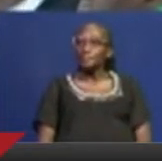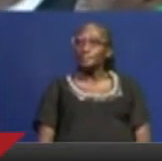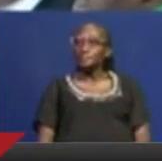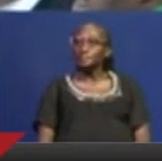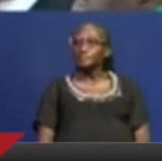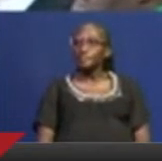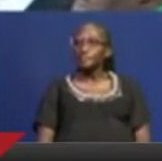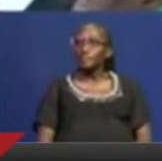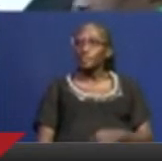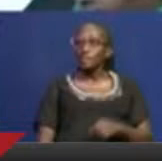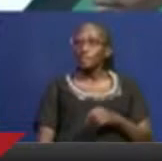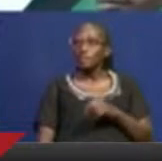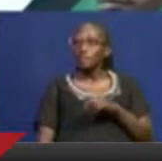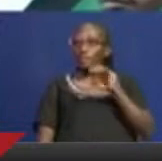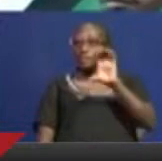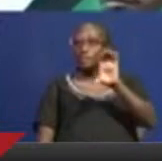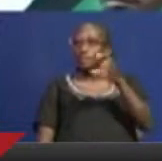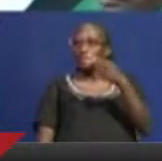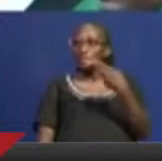Kagundo Fabian Chule.